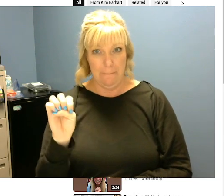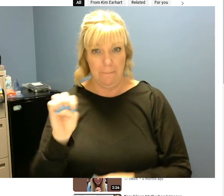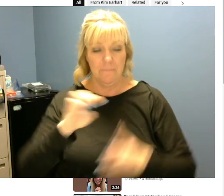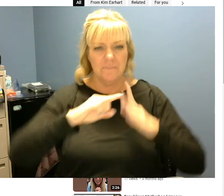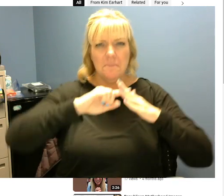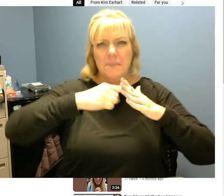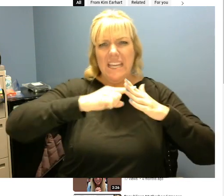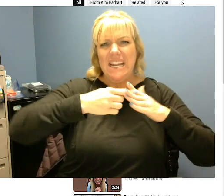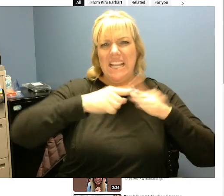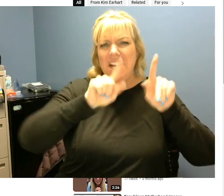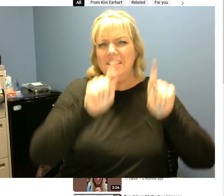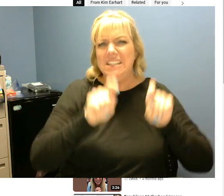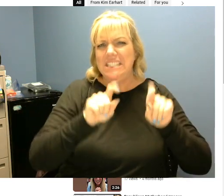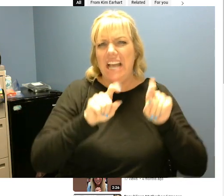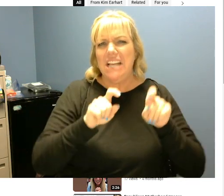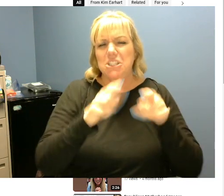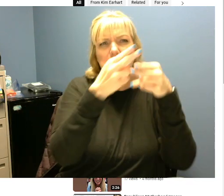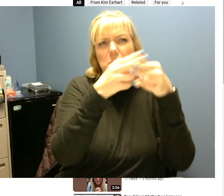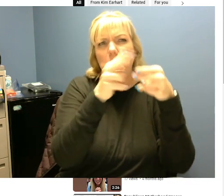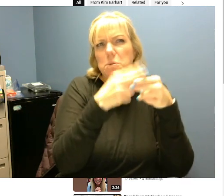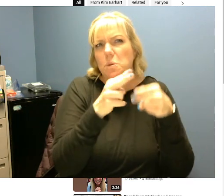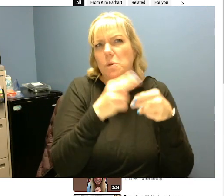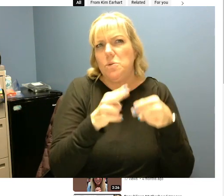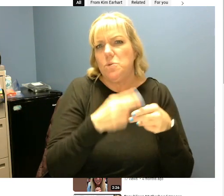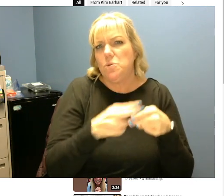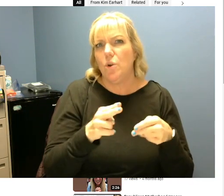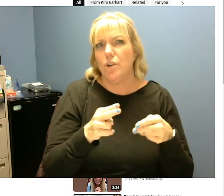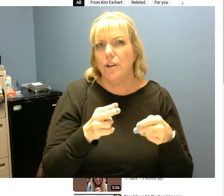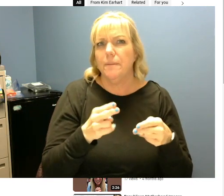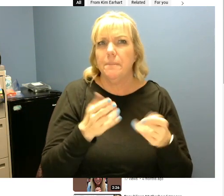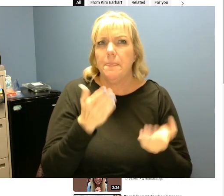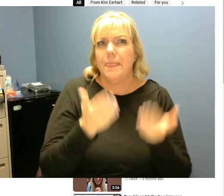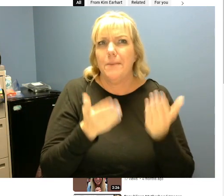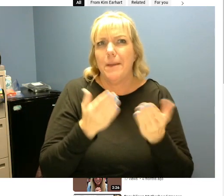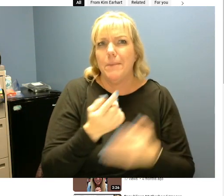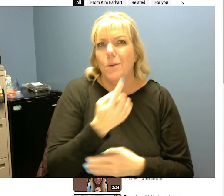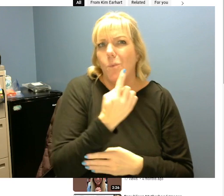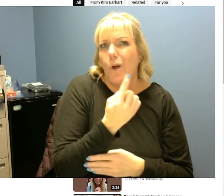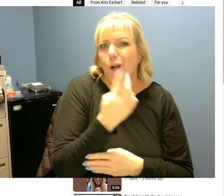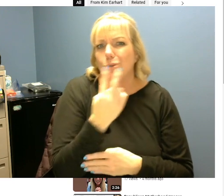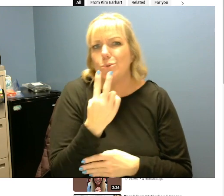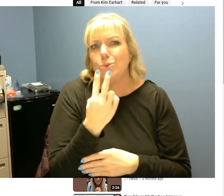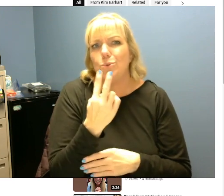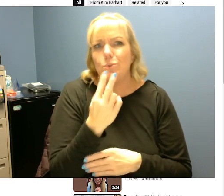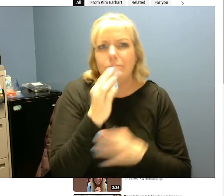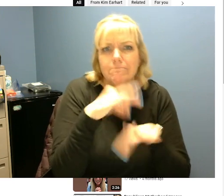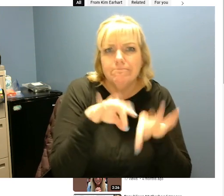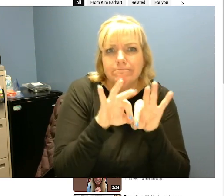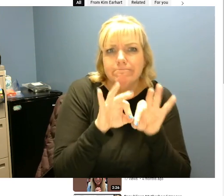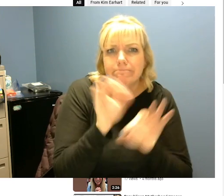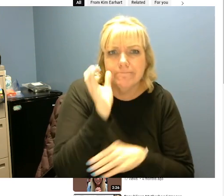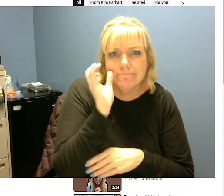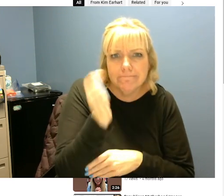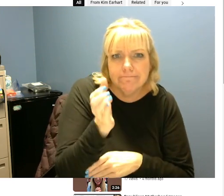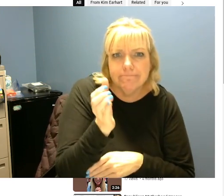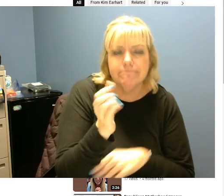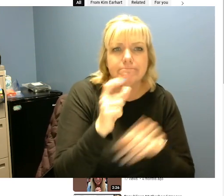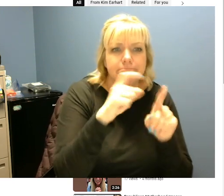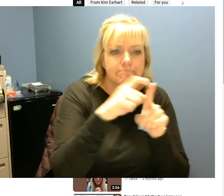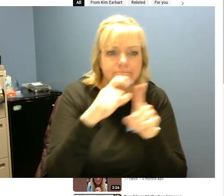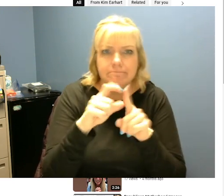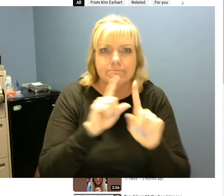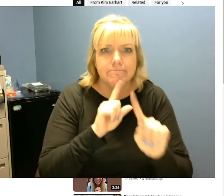answers, at least one short answer, at least one key term, maybe two key terms. And again, if